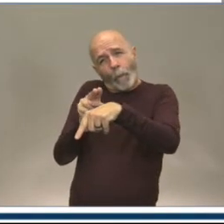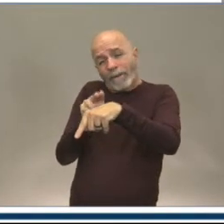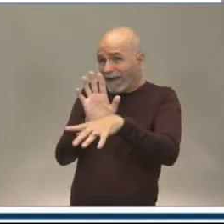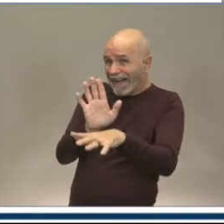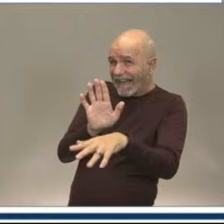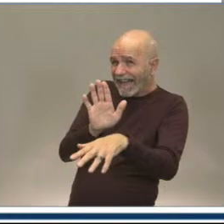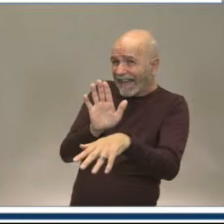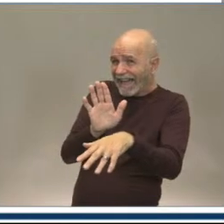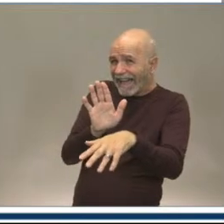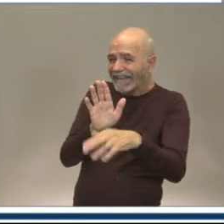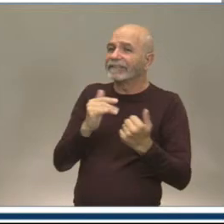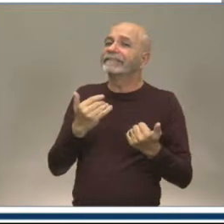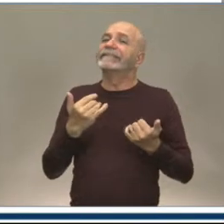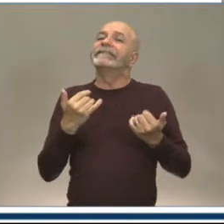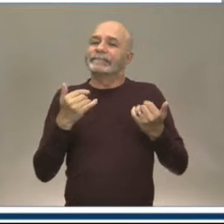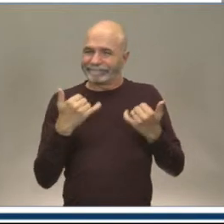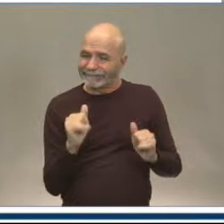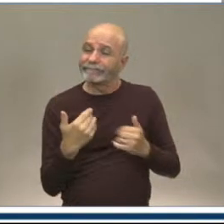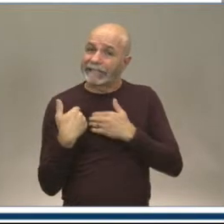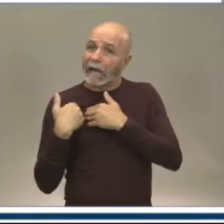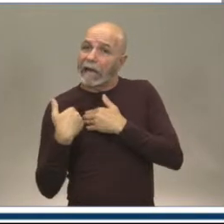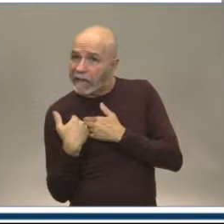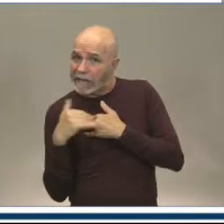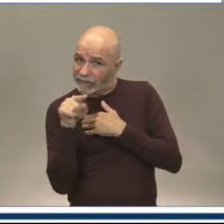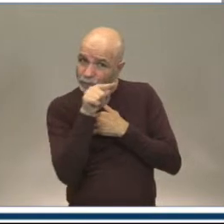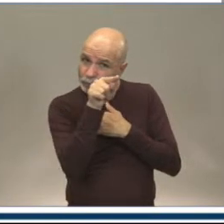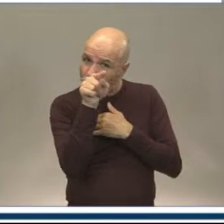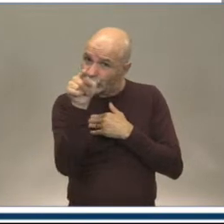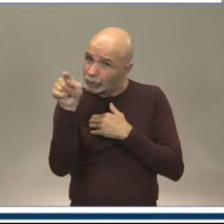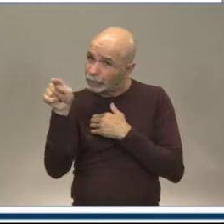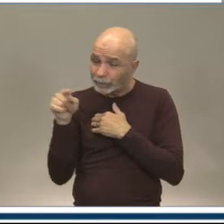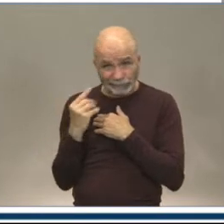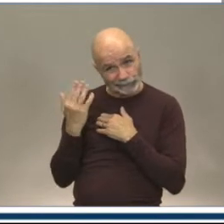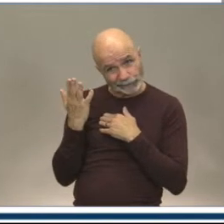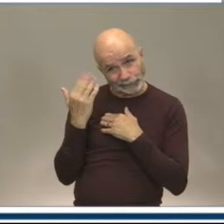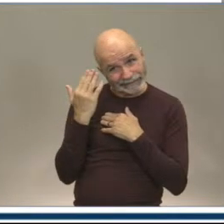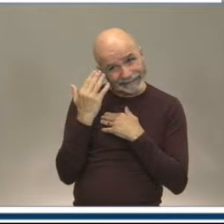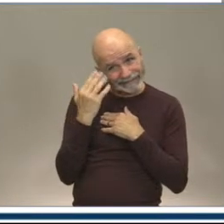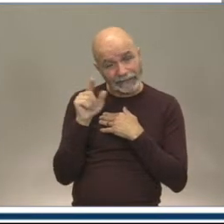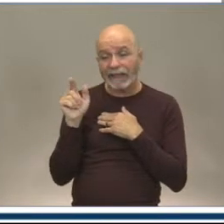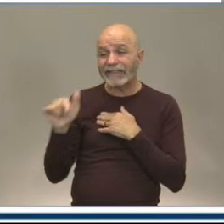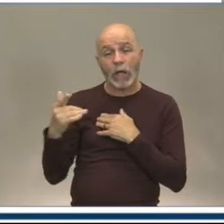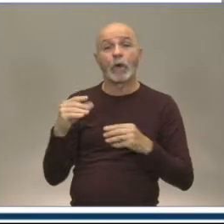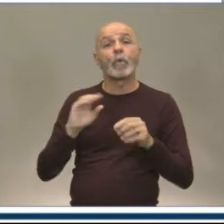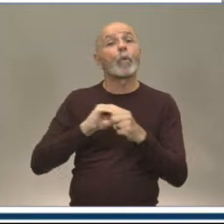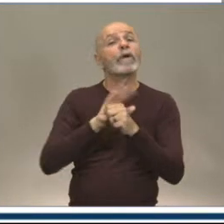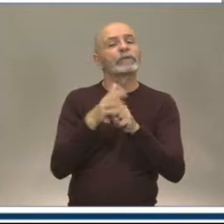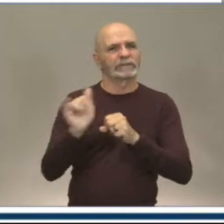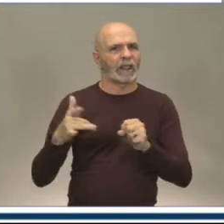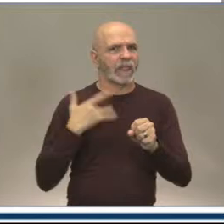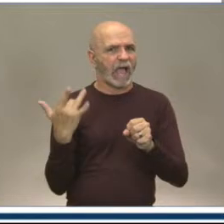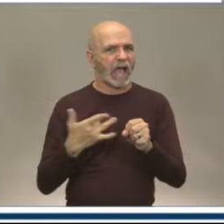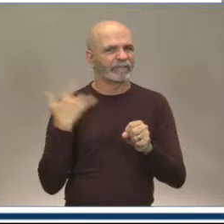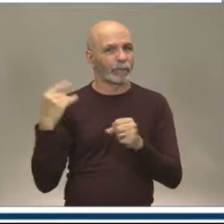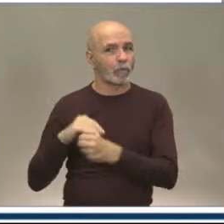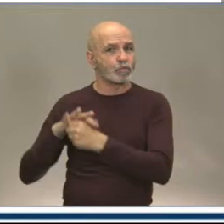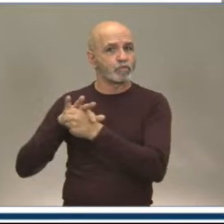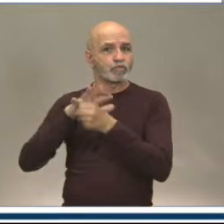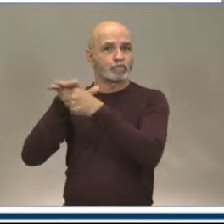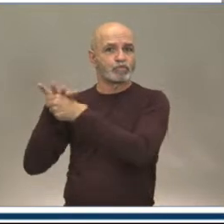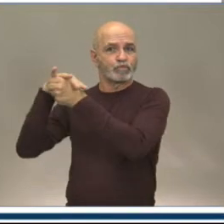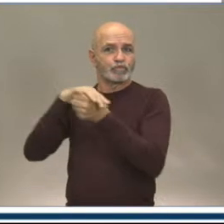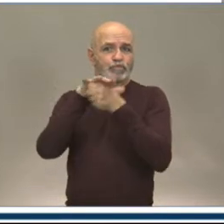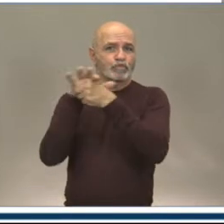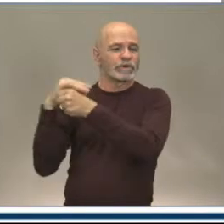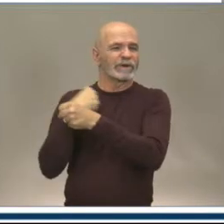this is where the personal responsibility comes in, is COVID is still here. And that means we need to keep stepping up, especially as